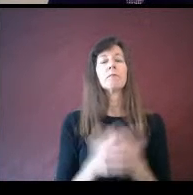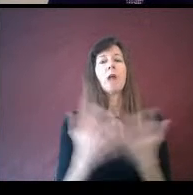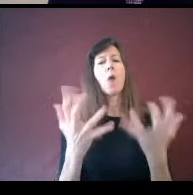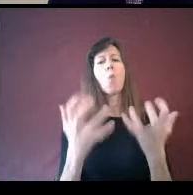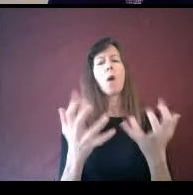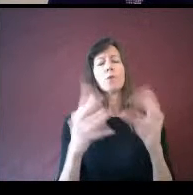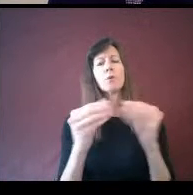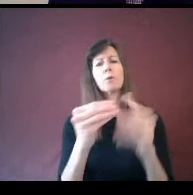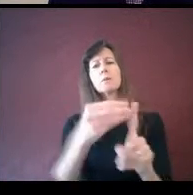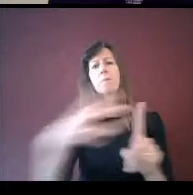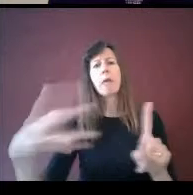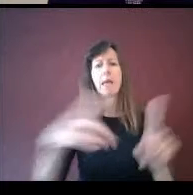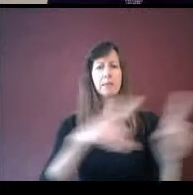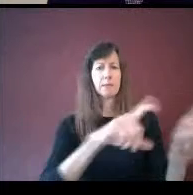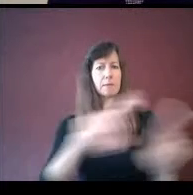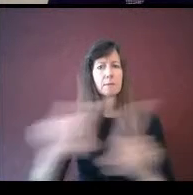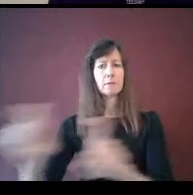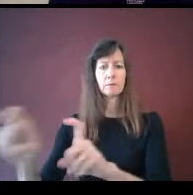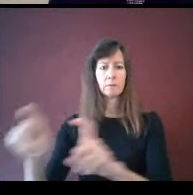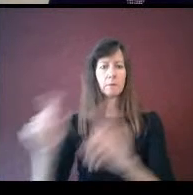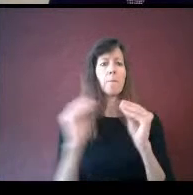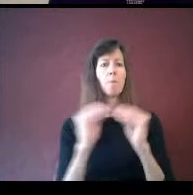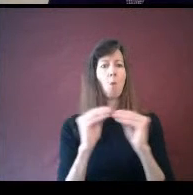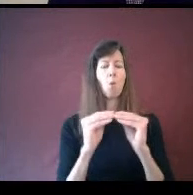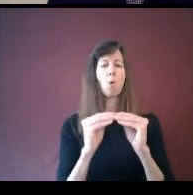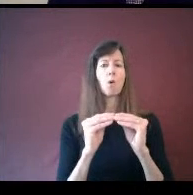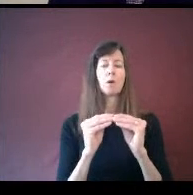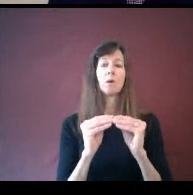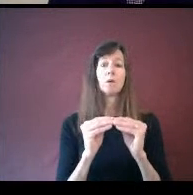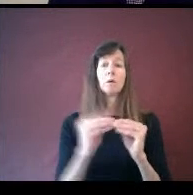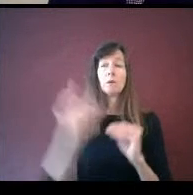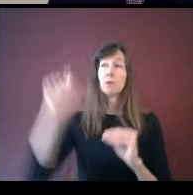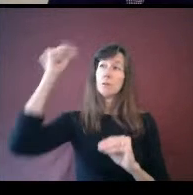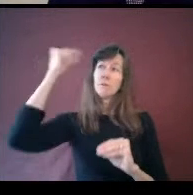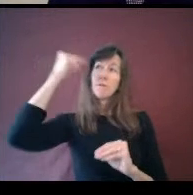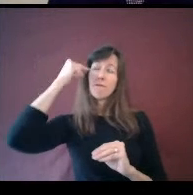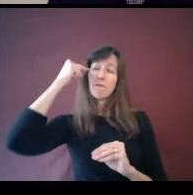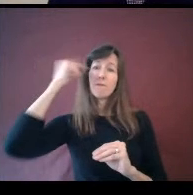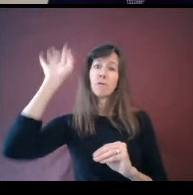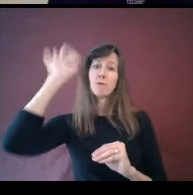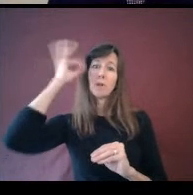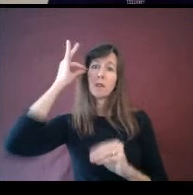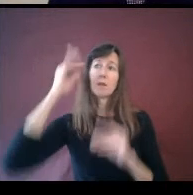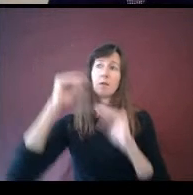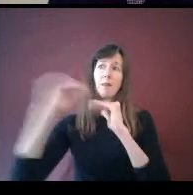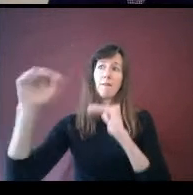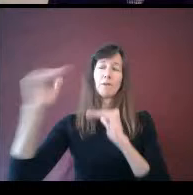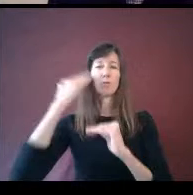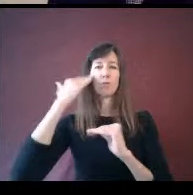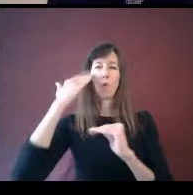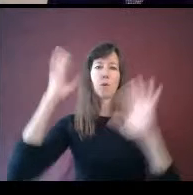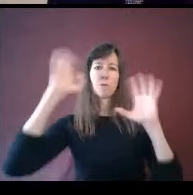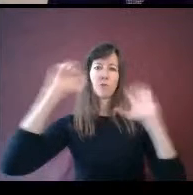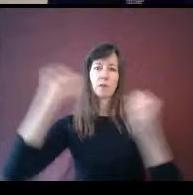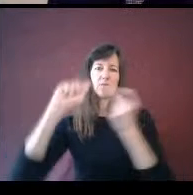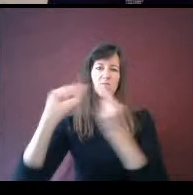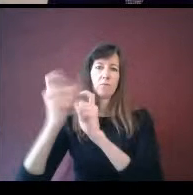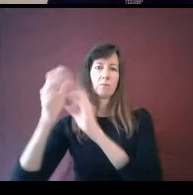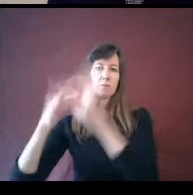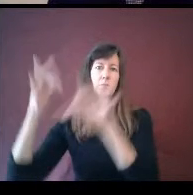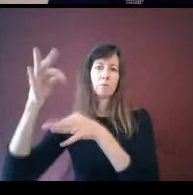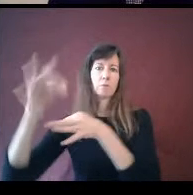hopeful that with a change at the federal level coming, and some of the initial plans we're hearing from the incoming